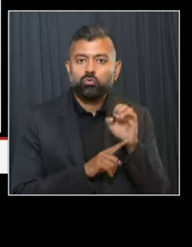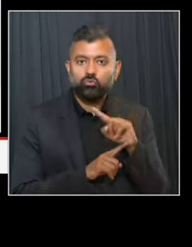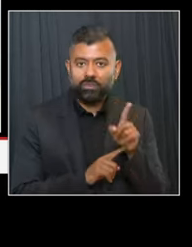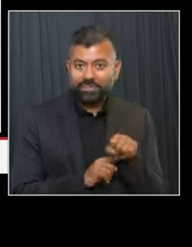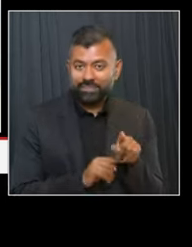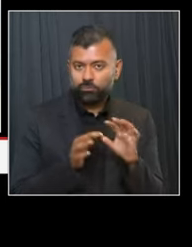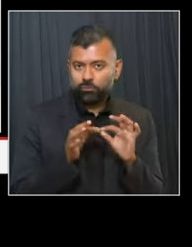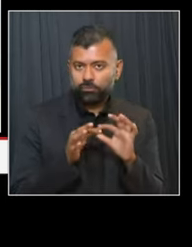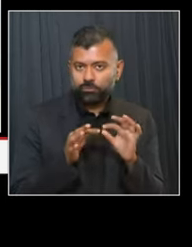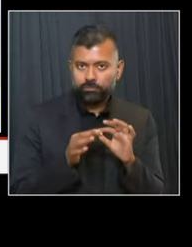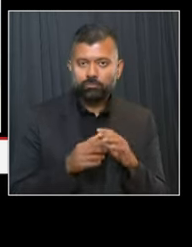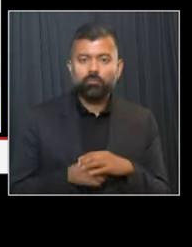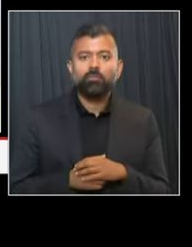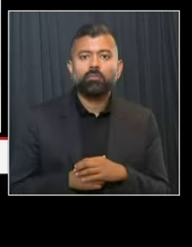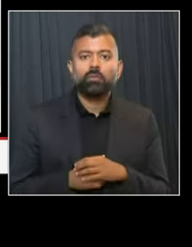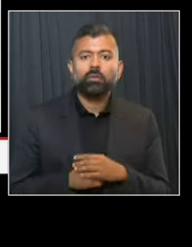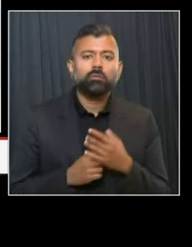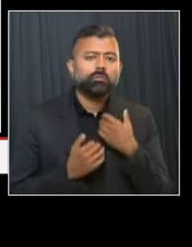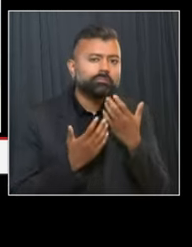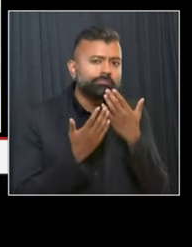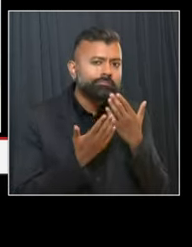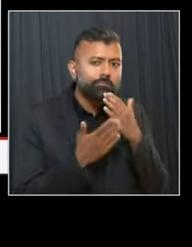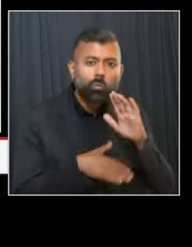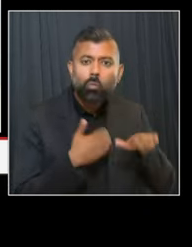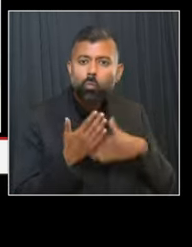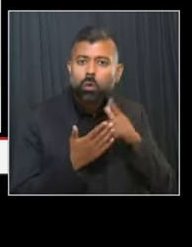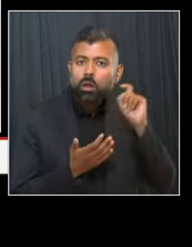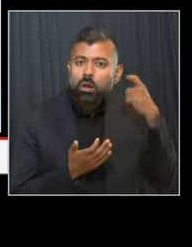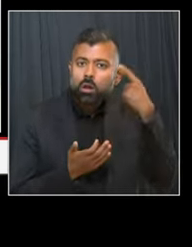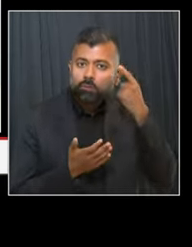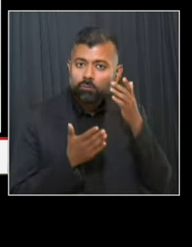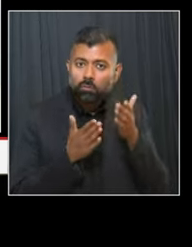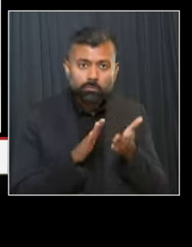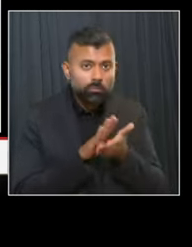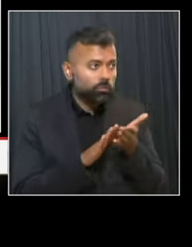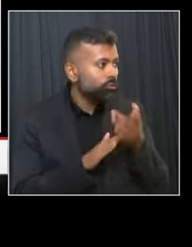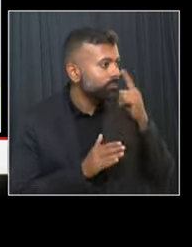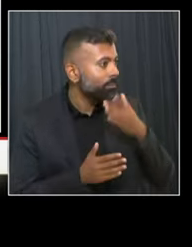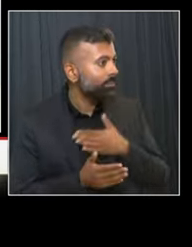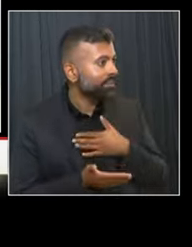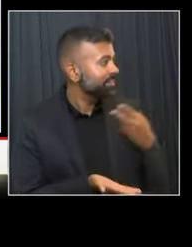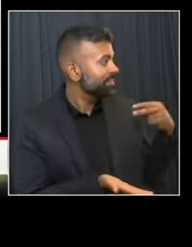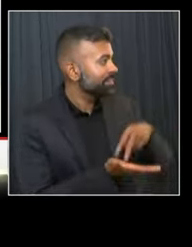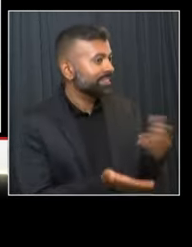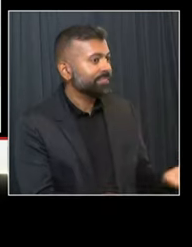please stand up and be recognized. That's it. Go ahead, stand up, John. Yeah.